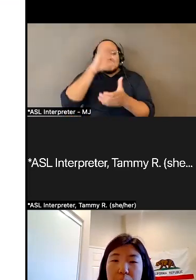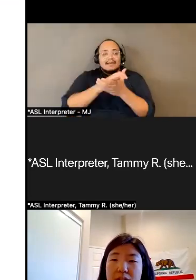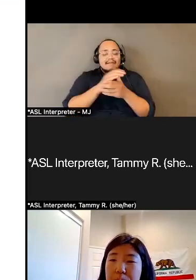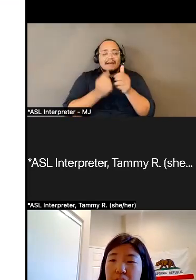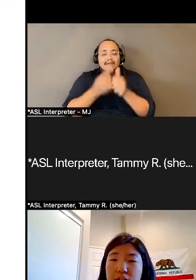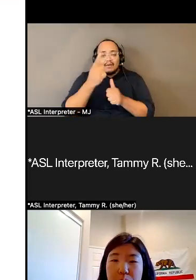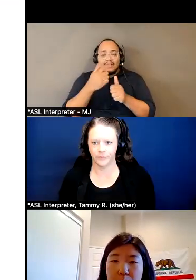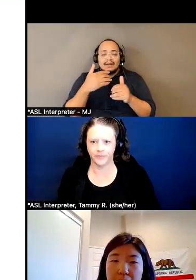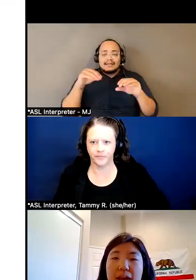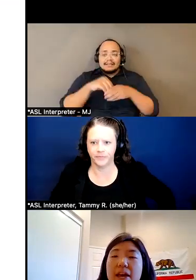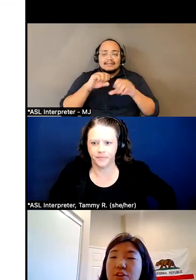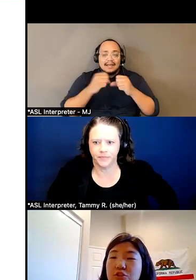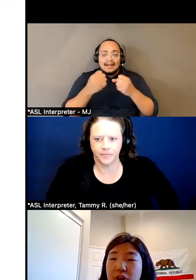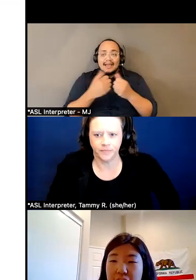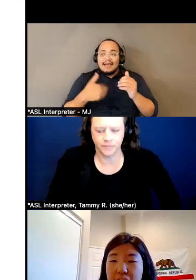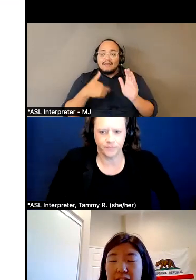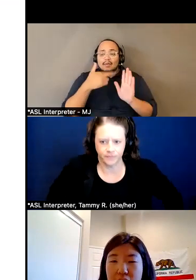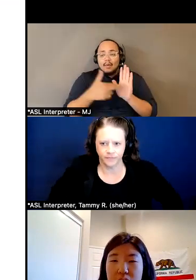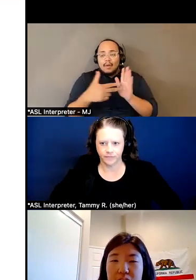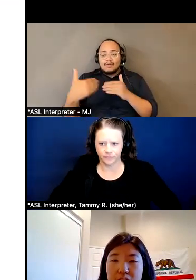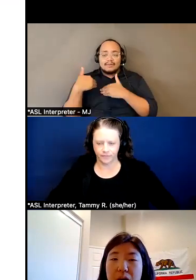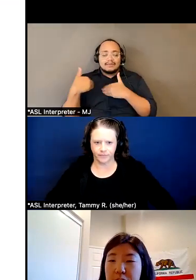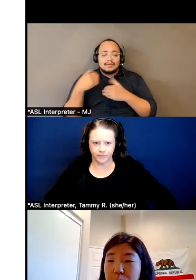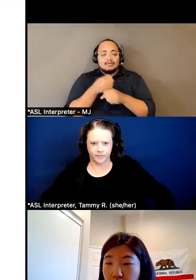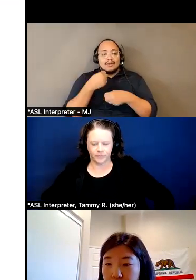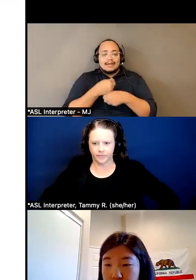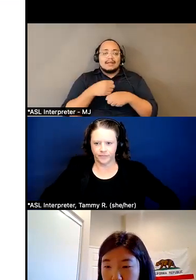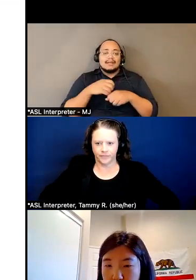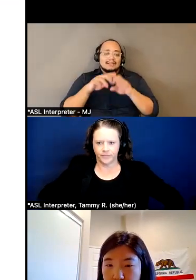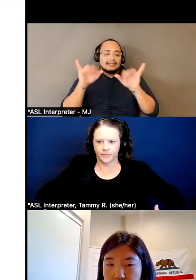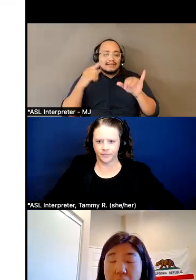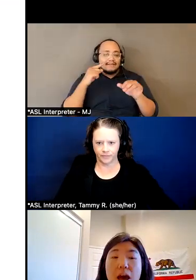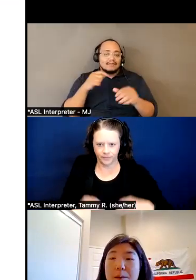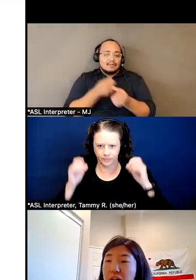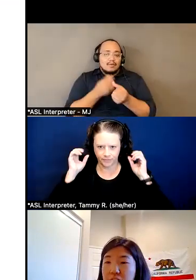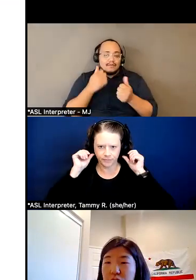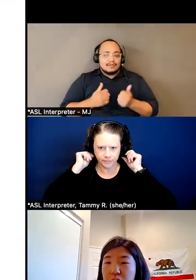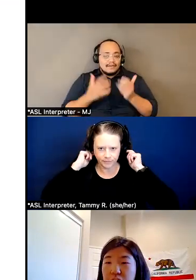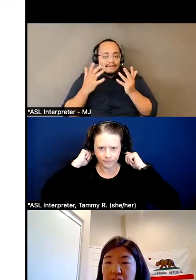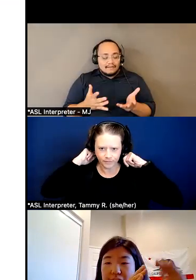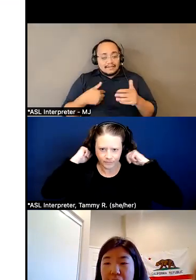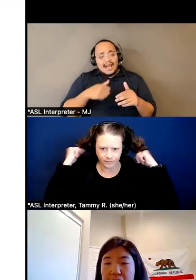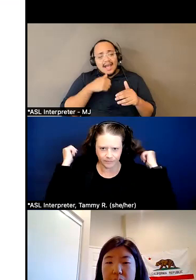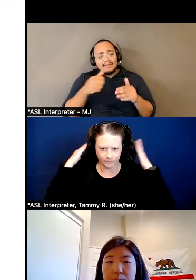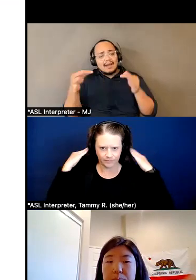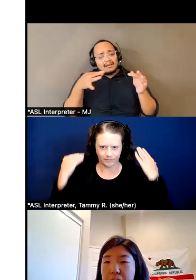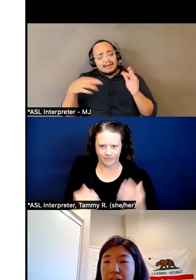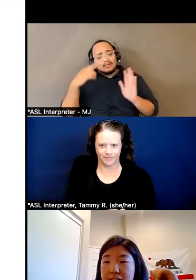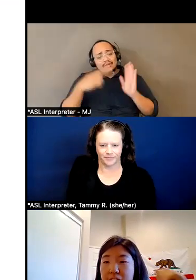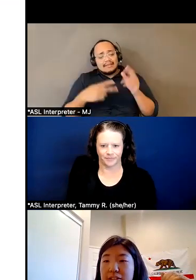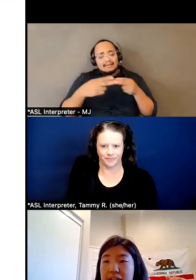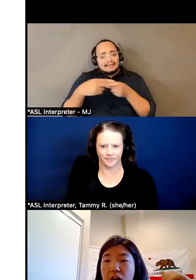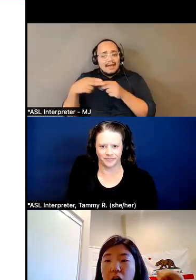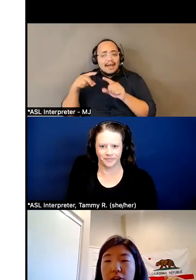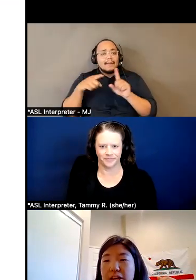and responsibility to play in creating an ecosystem of support for survivors. I'm not going to read this slide, but